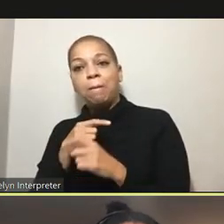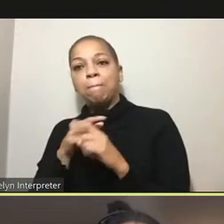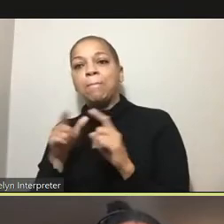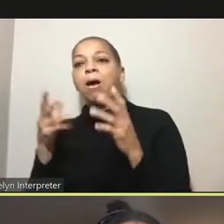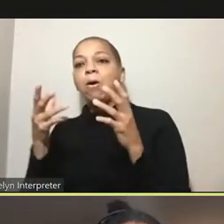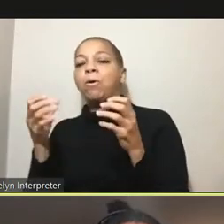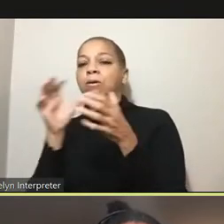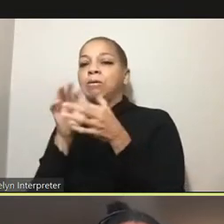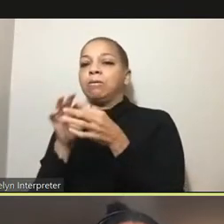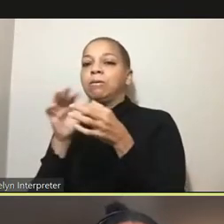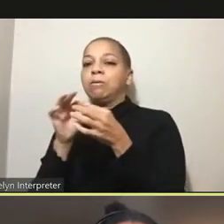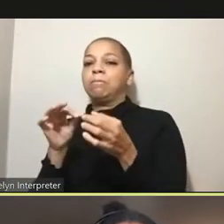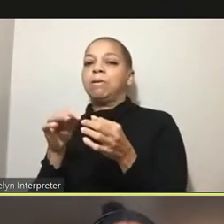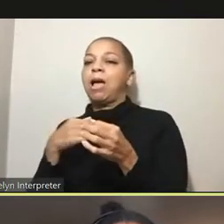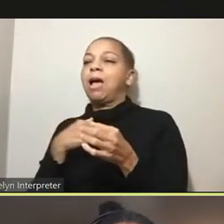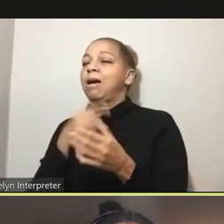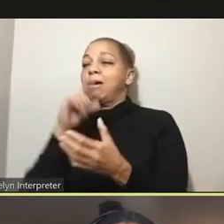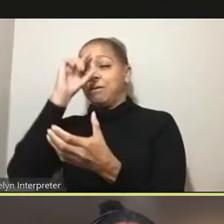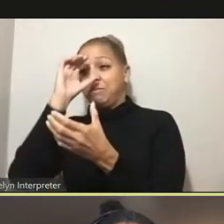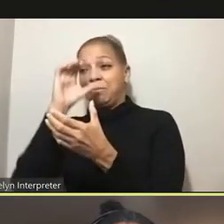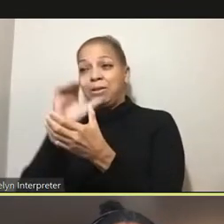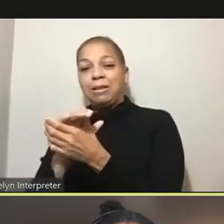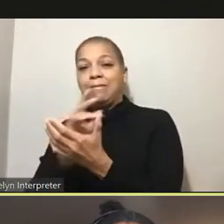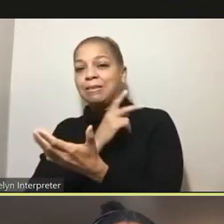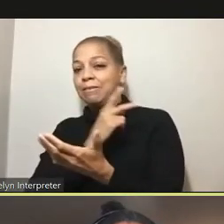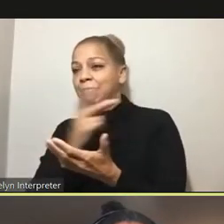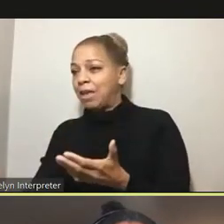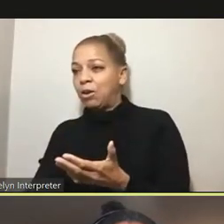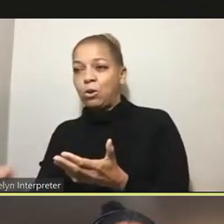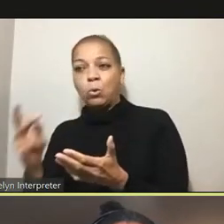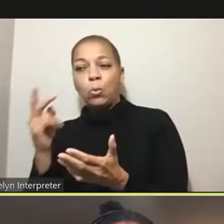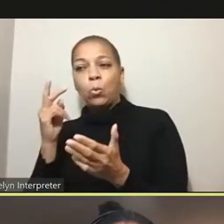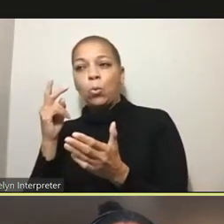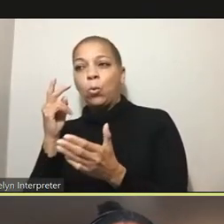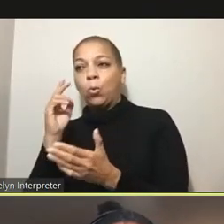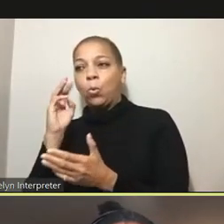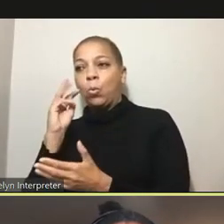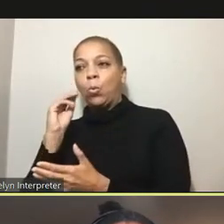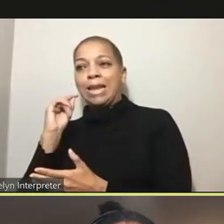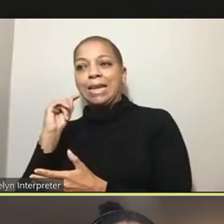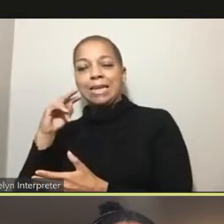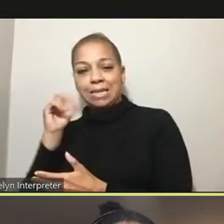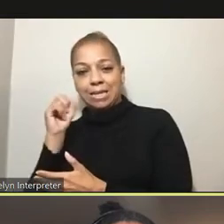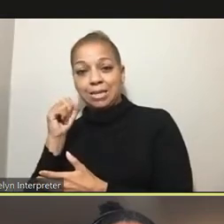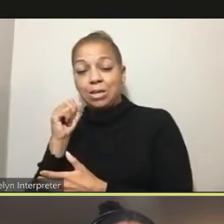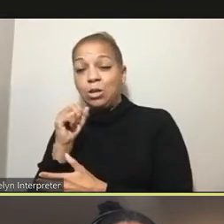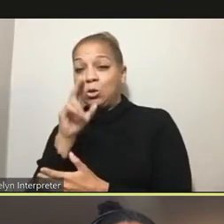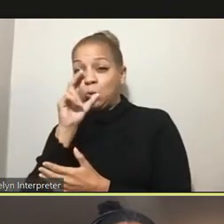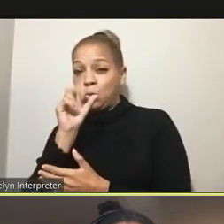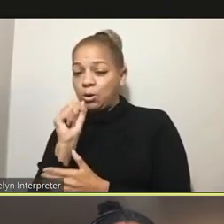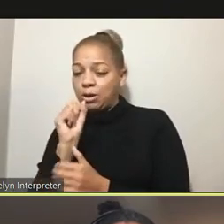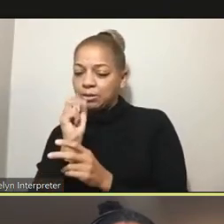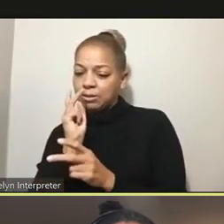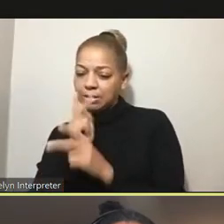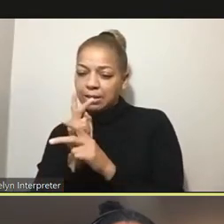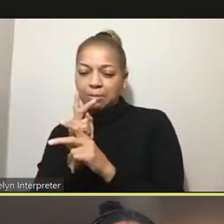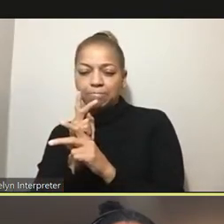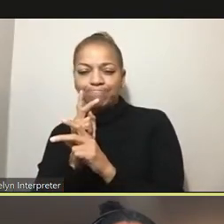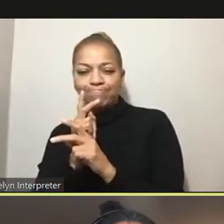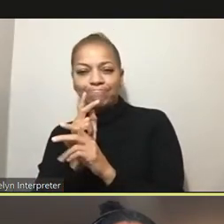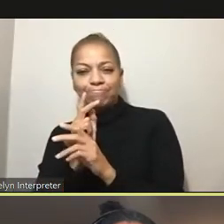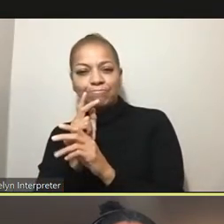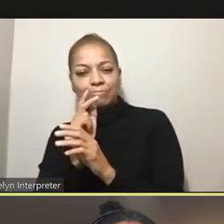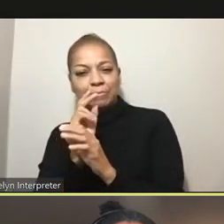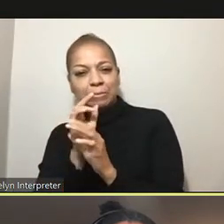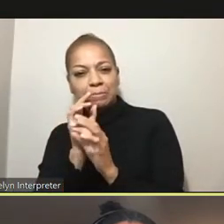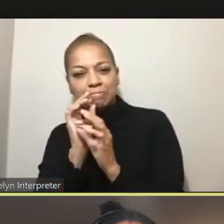that I actually don't believe there's a failure to witness. The United States has kept exquisite records of all of